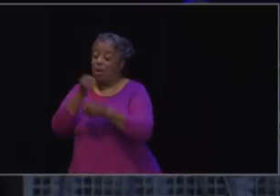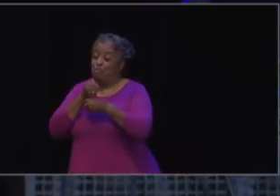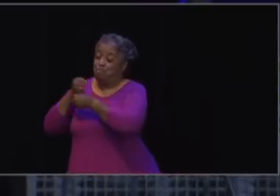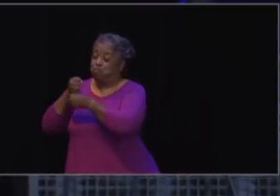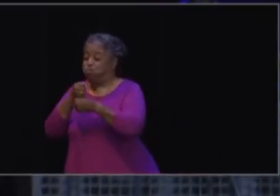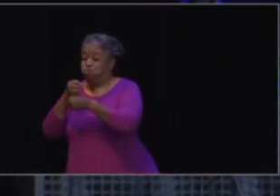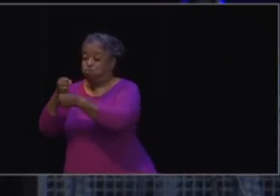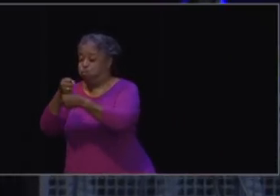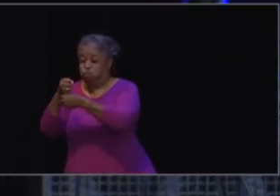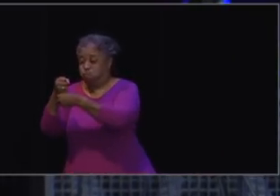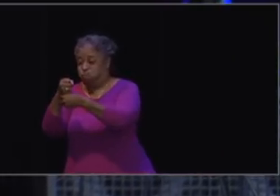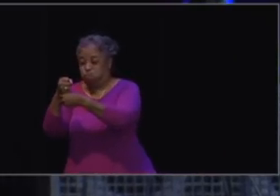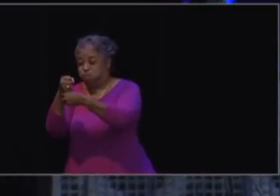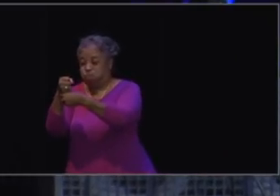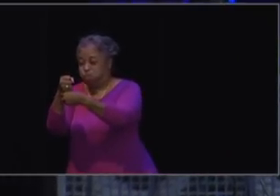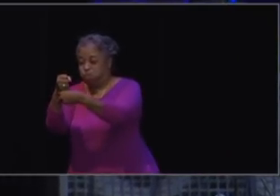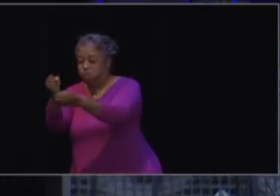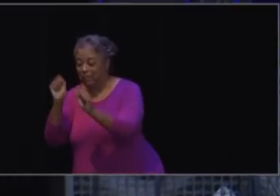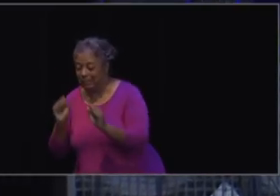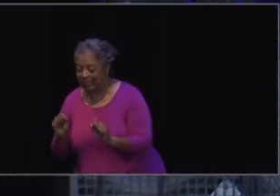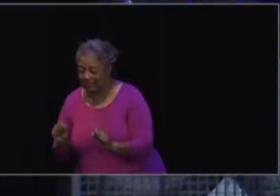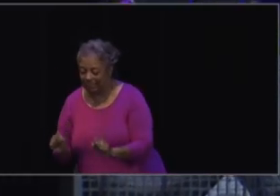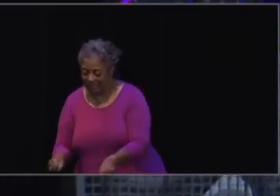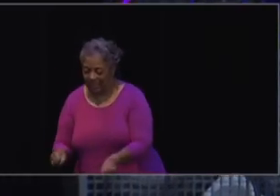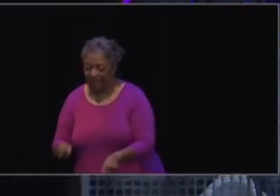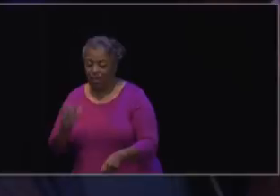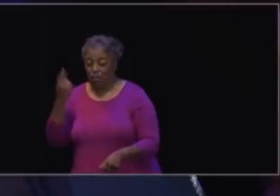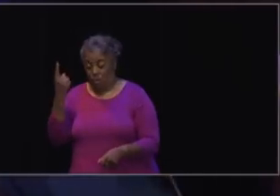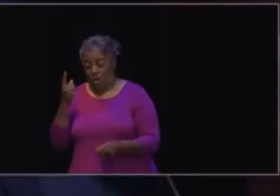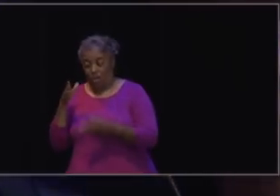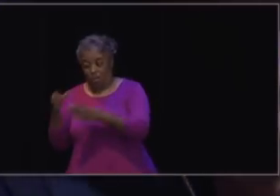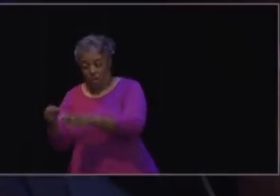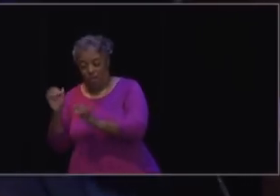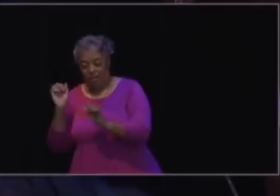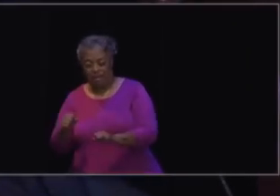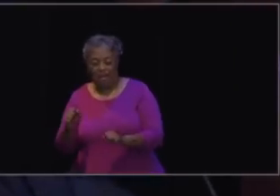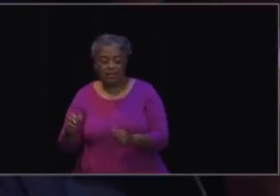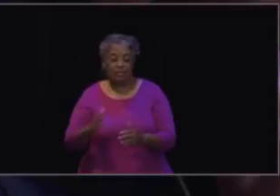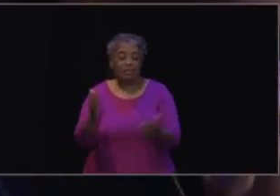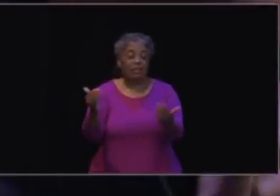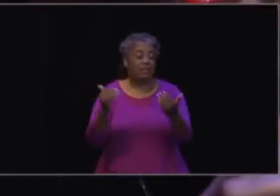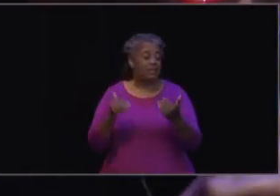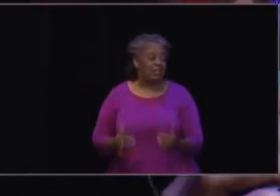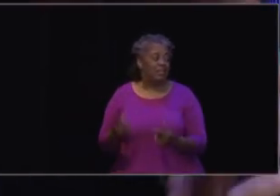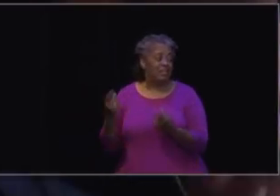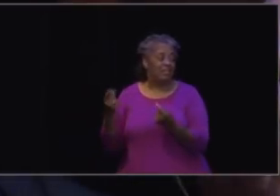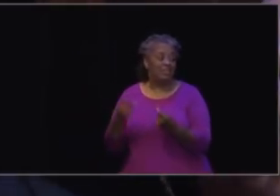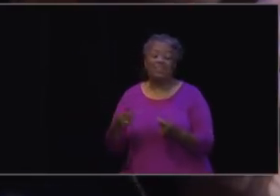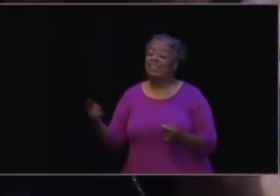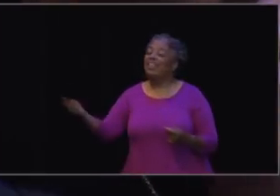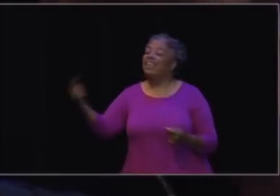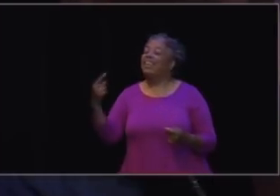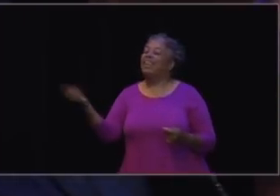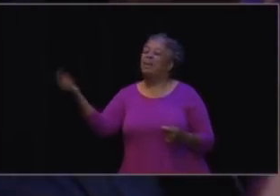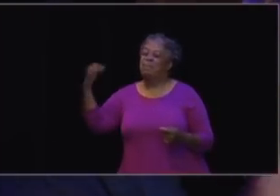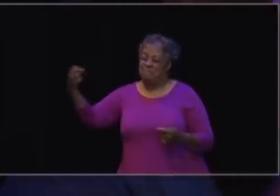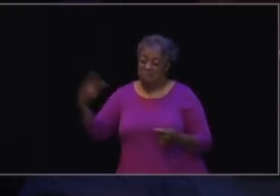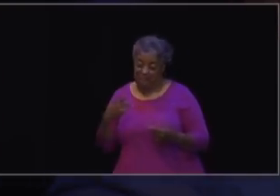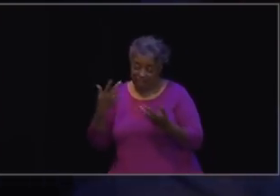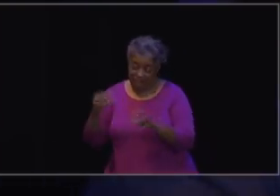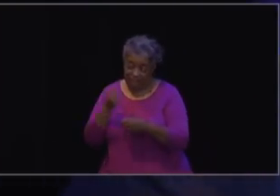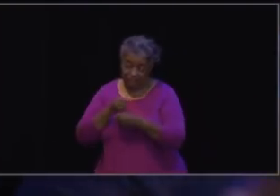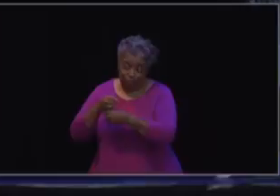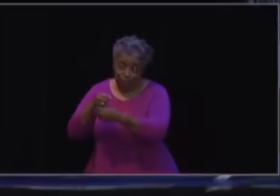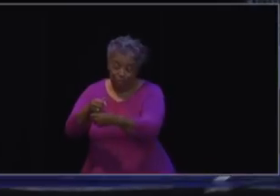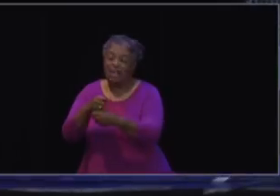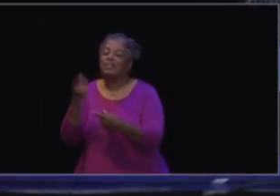the street. Ooh, yeah. And when you're done, you bring your fine ass home to